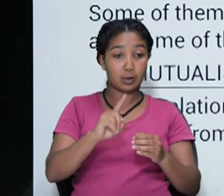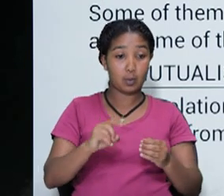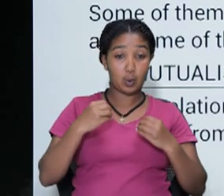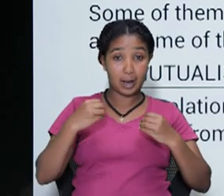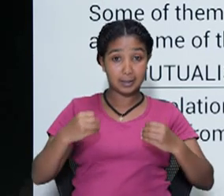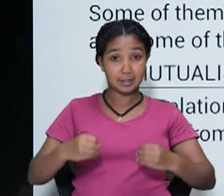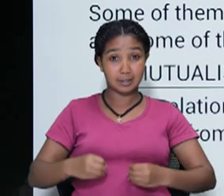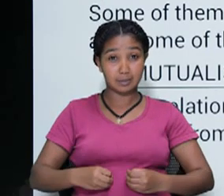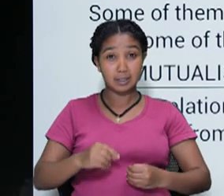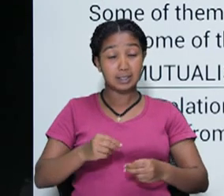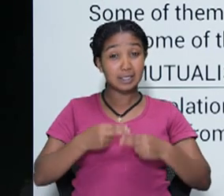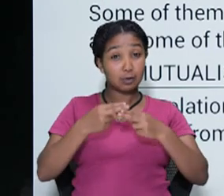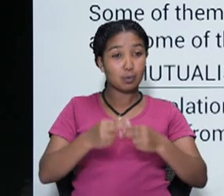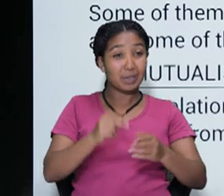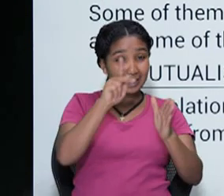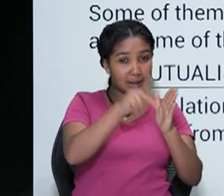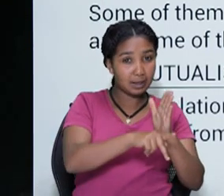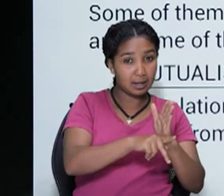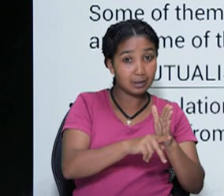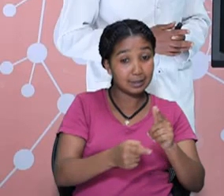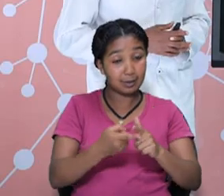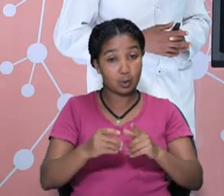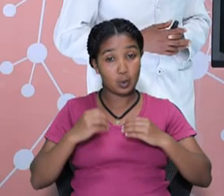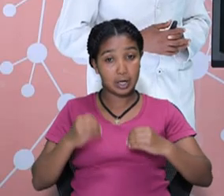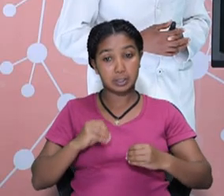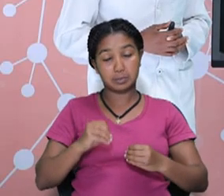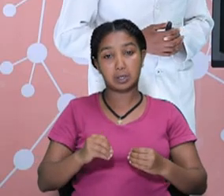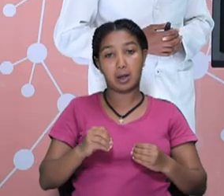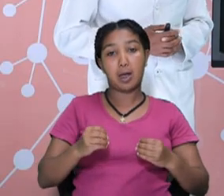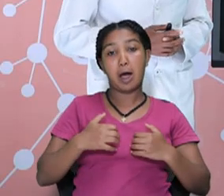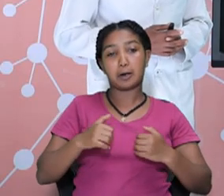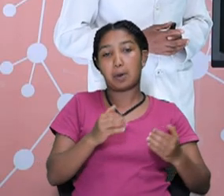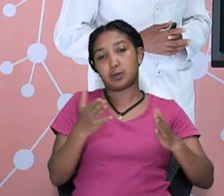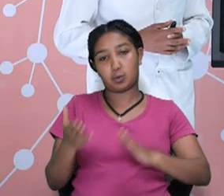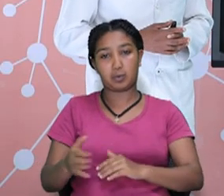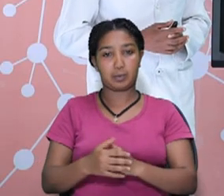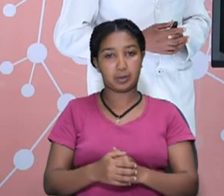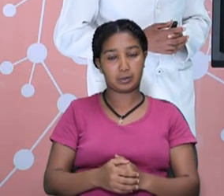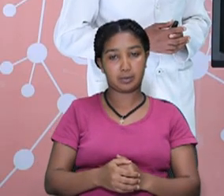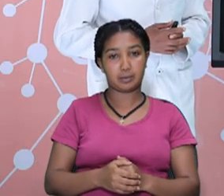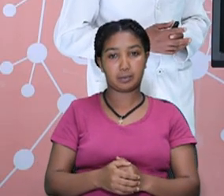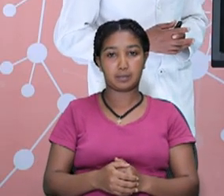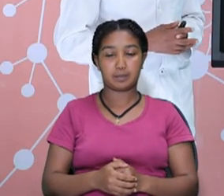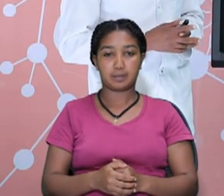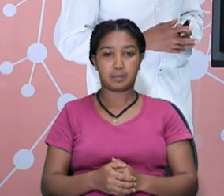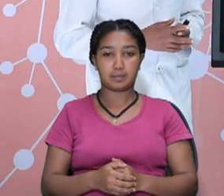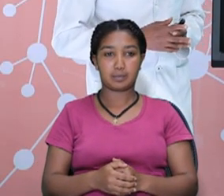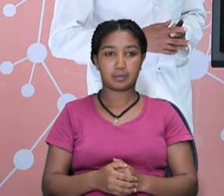one organism is said to be killer, and the other is animals that to be killed, prey and